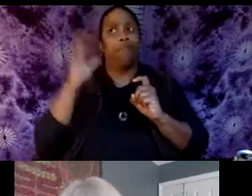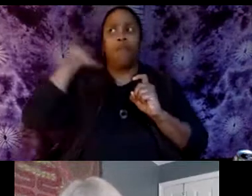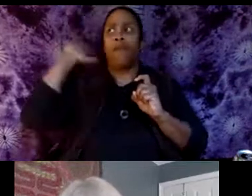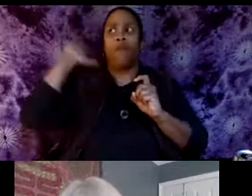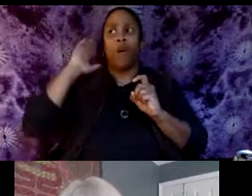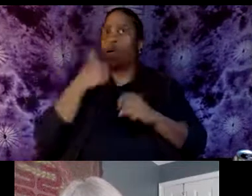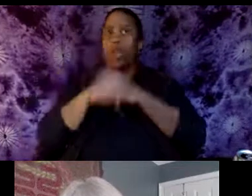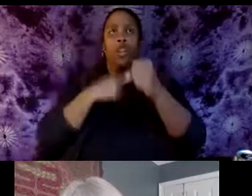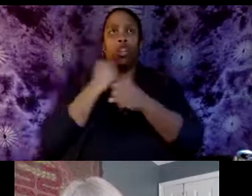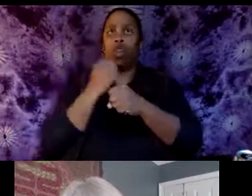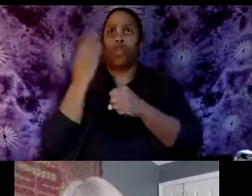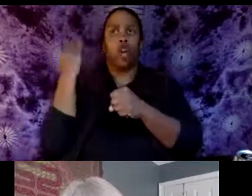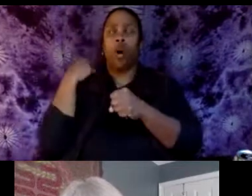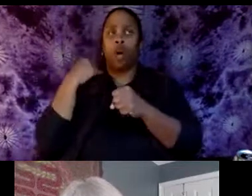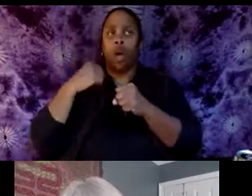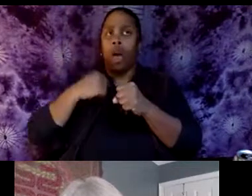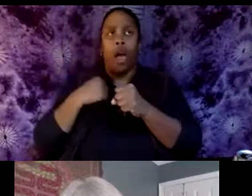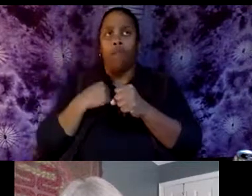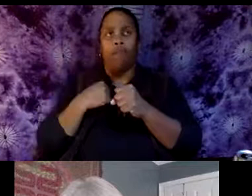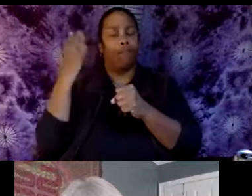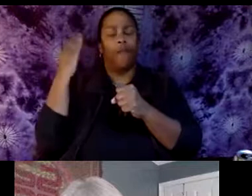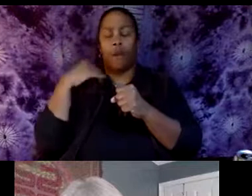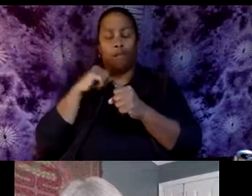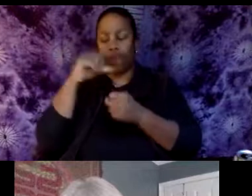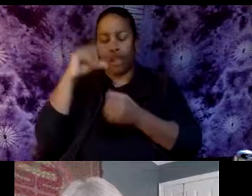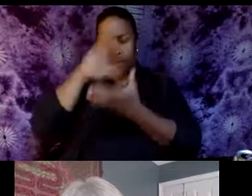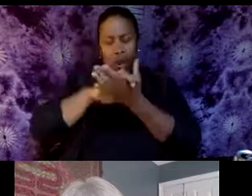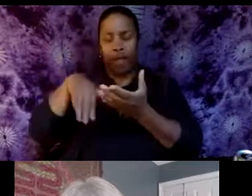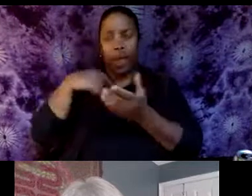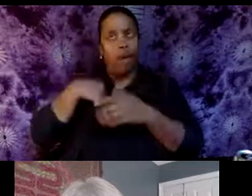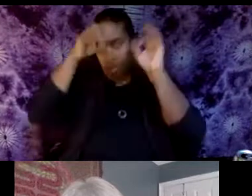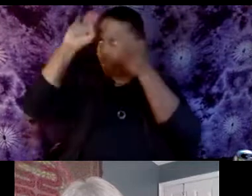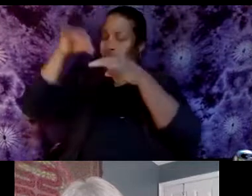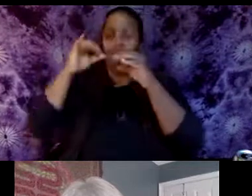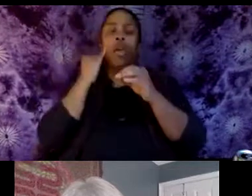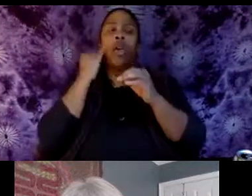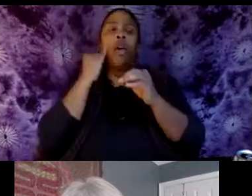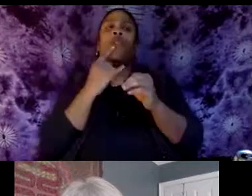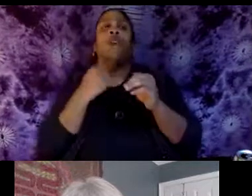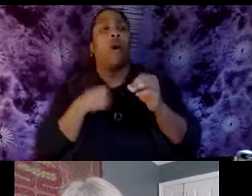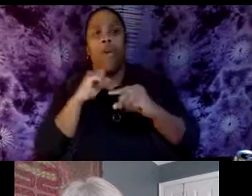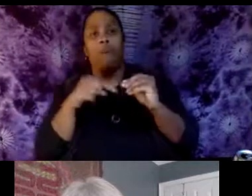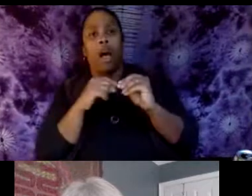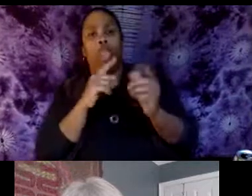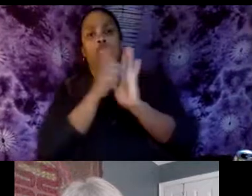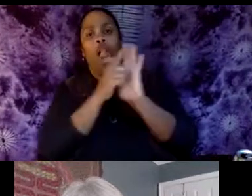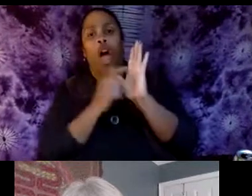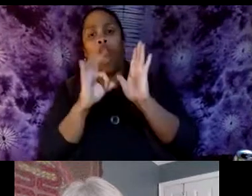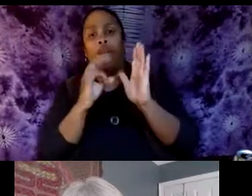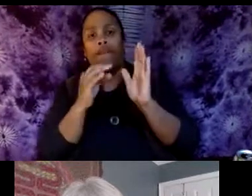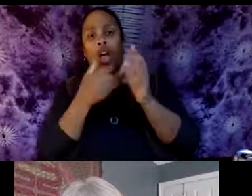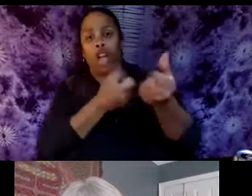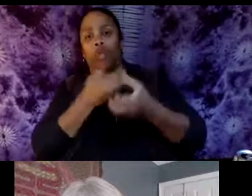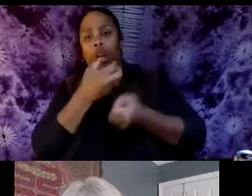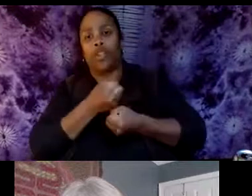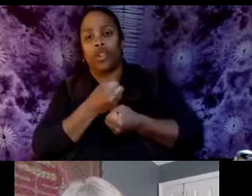if you've heard of the concept of law of attraction, but I used to roll my eyes at it constantly. And then I realized, oh, I have a way to test this out. And